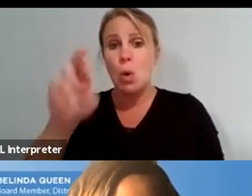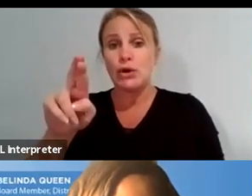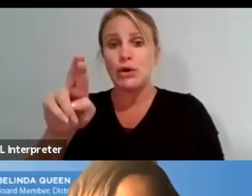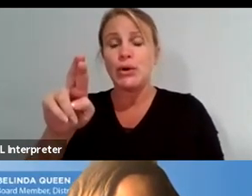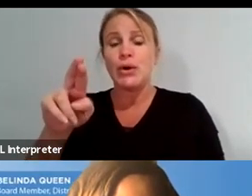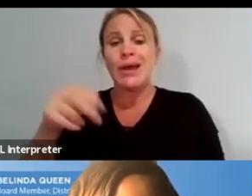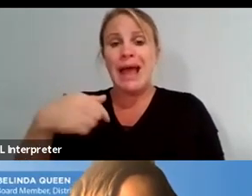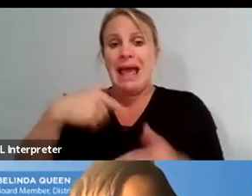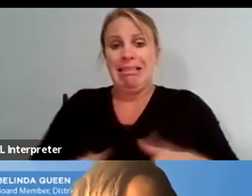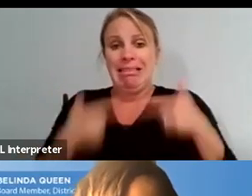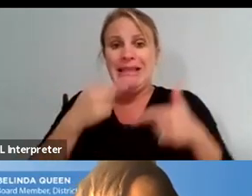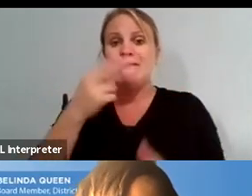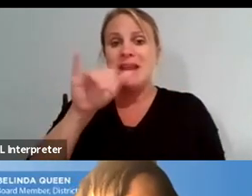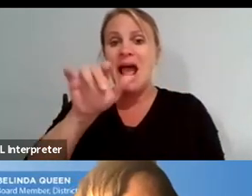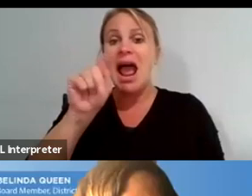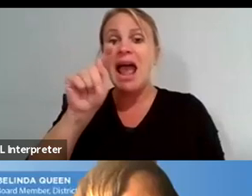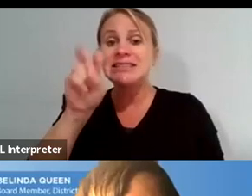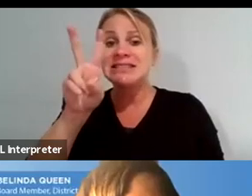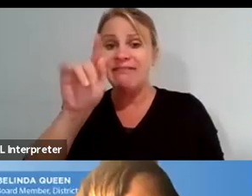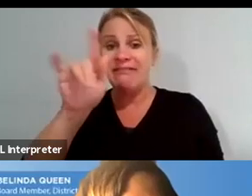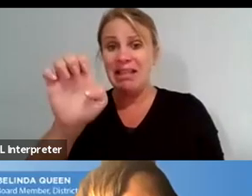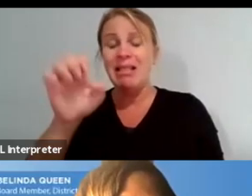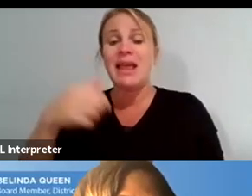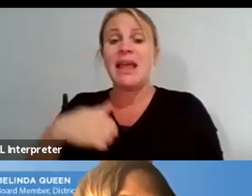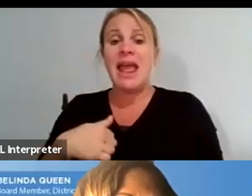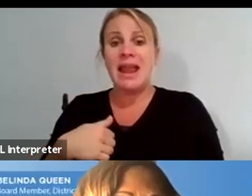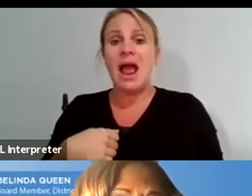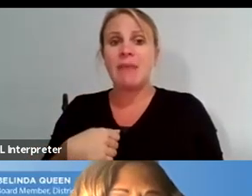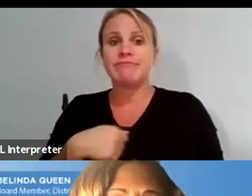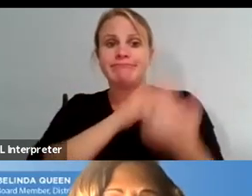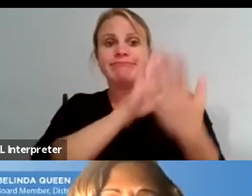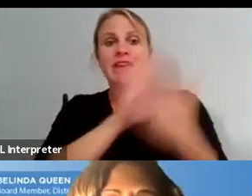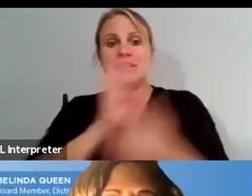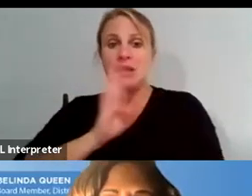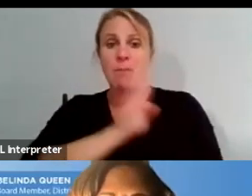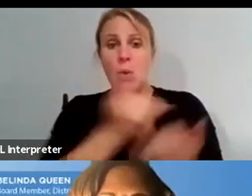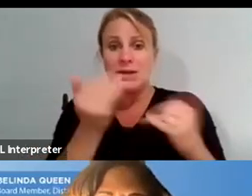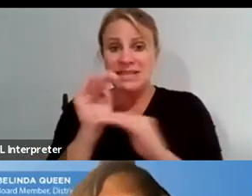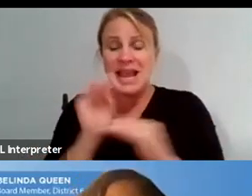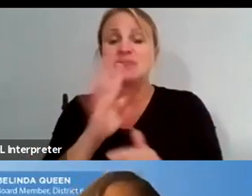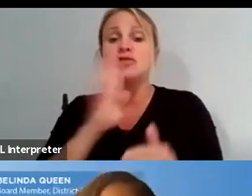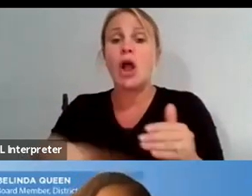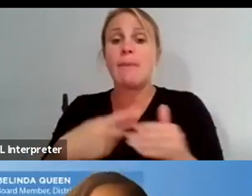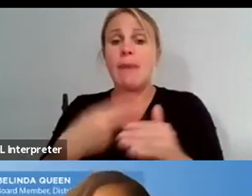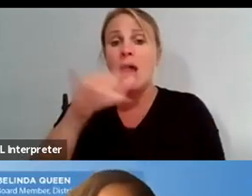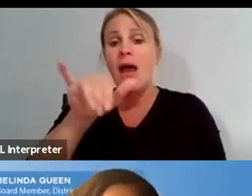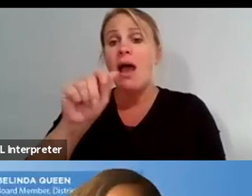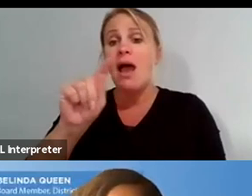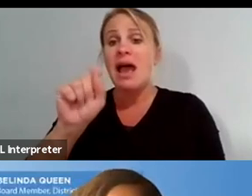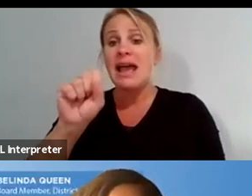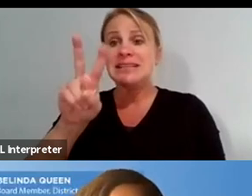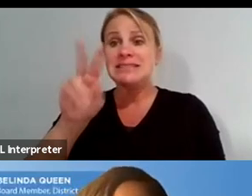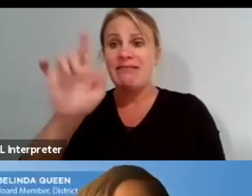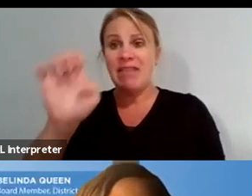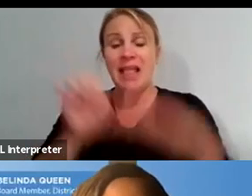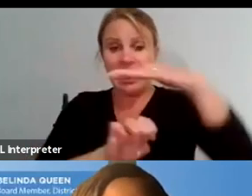Hyattsville, Maryland, and I am coming before the board tonight to speak about Hyattsville Elementary School. This school